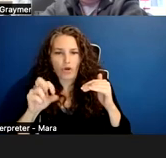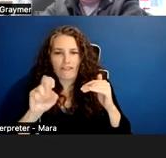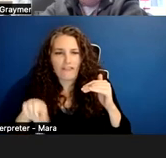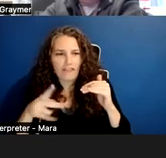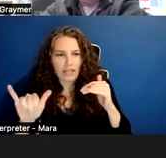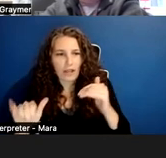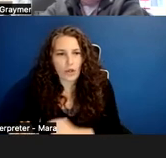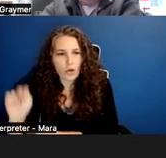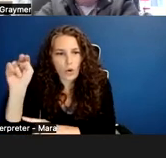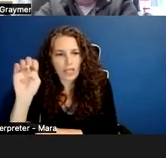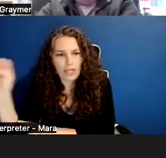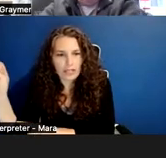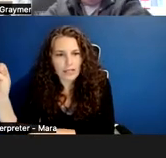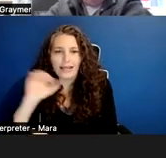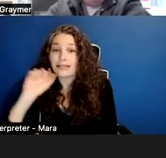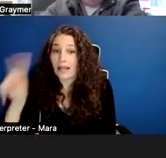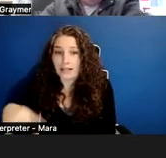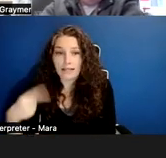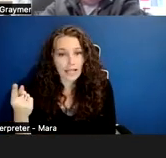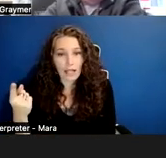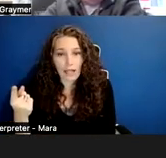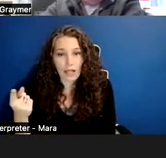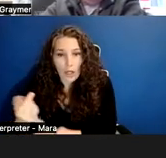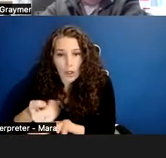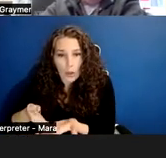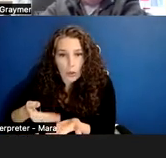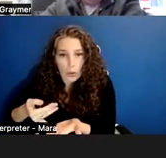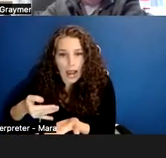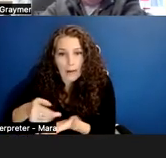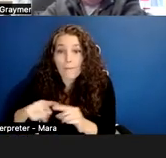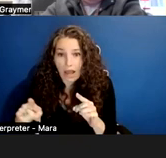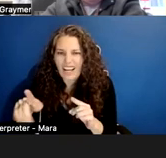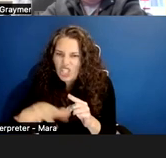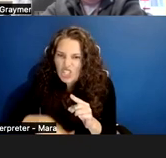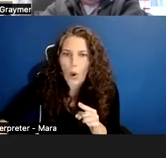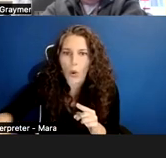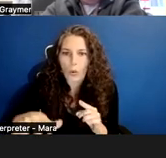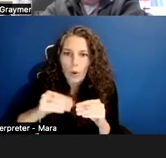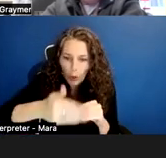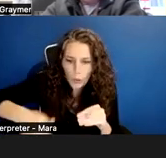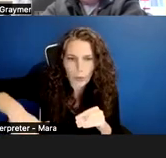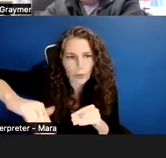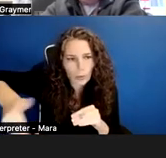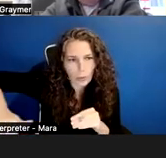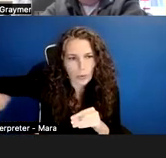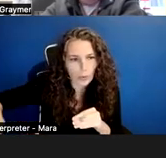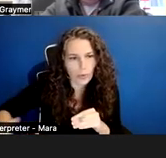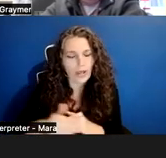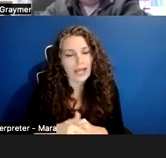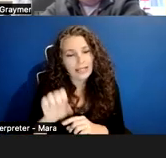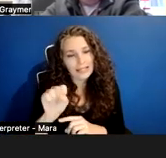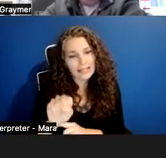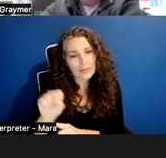It's a zone of cracks with perhaps more forming. The San Simeon earthquake triggered slip on a